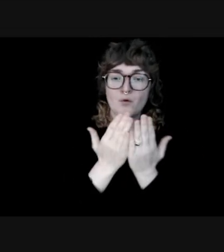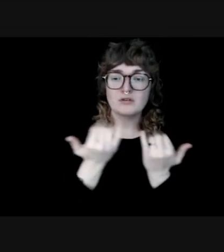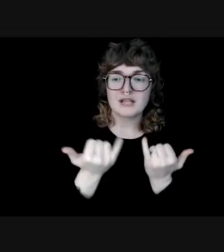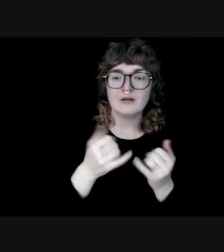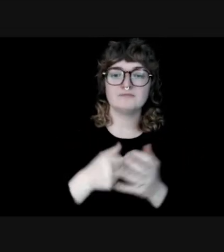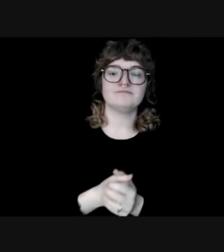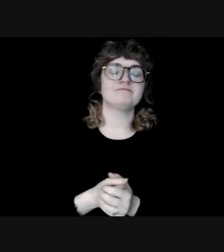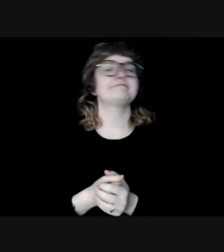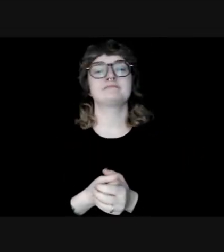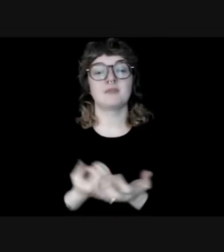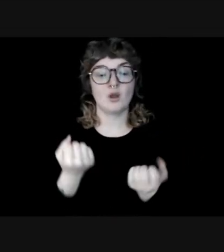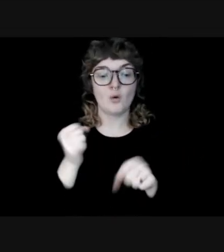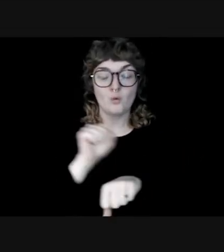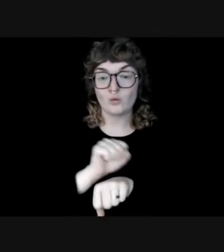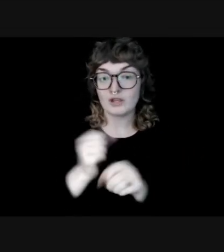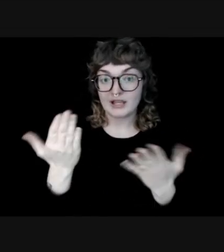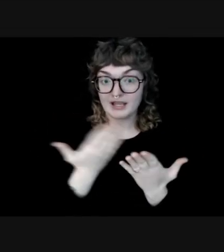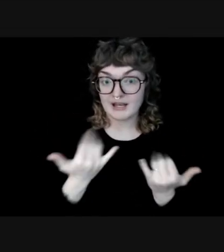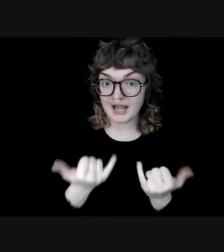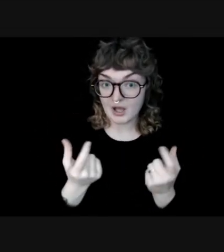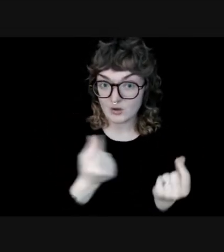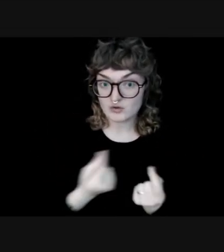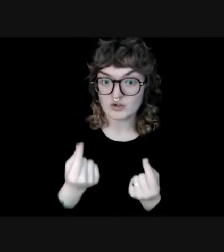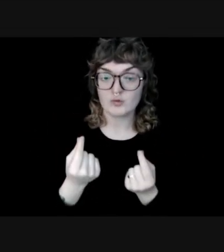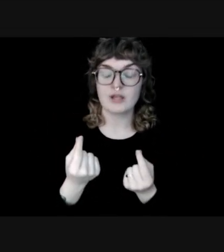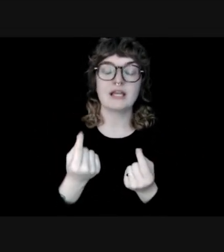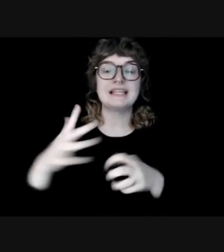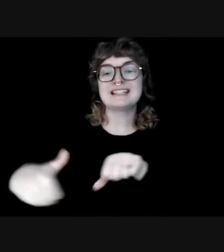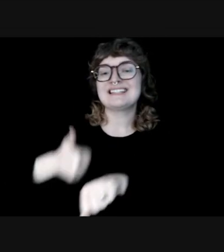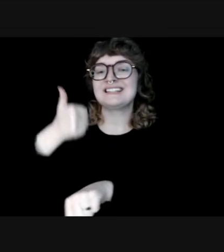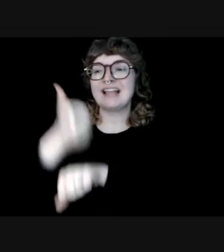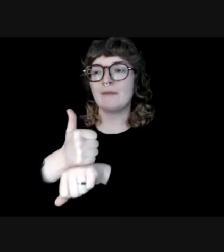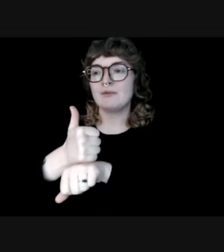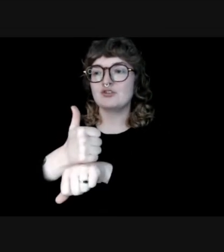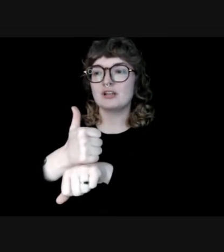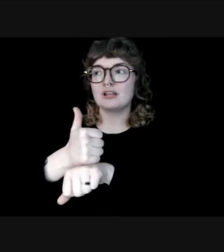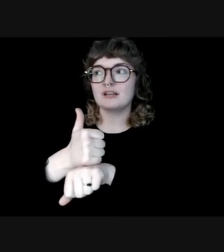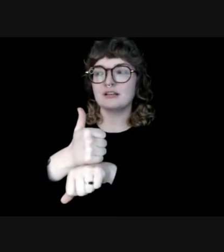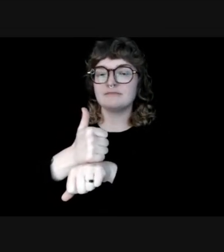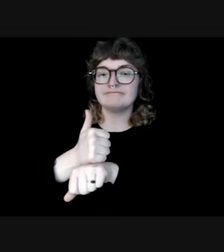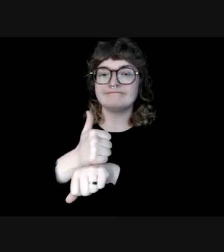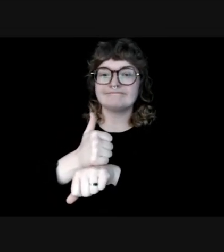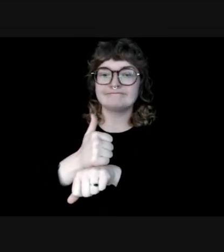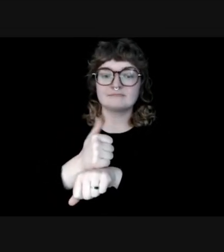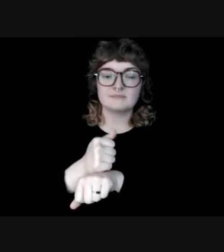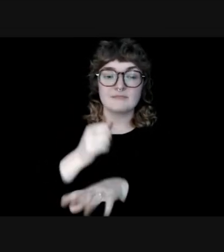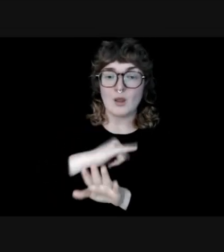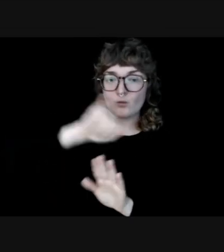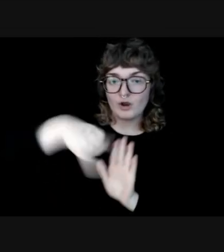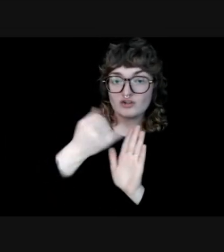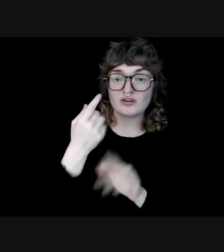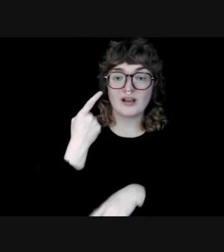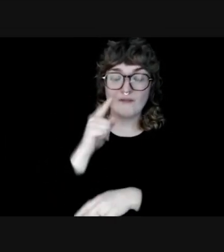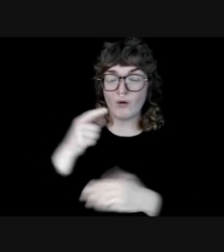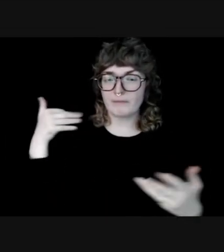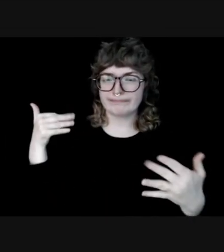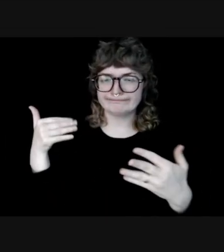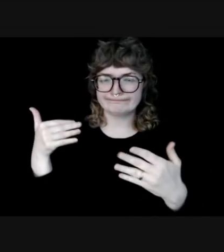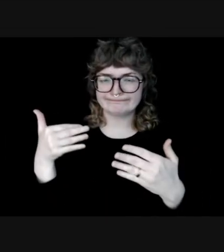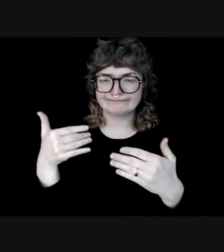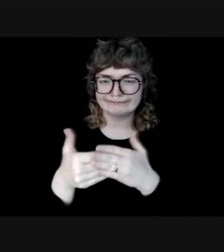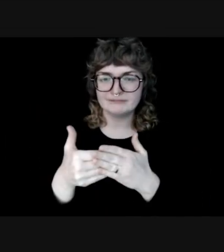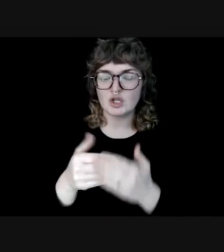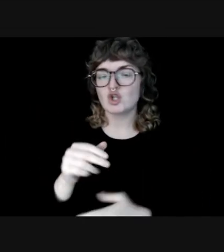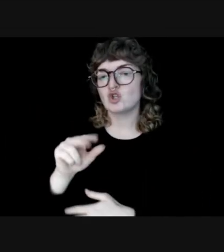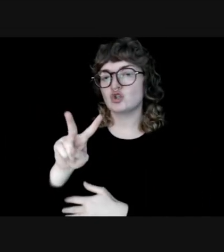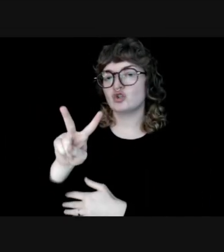Project, laying the groundwork for a successful Maryland commemoration of the rapidly approaching 250th anniversary of the American